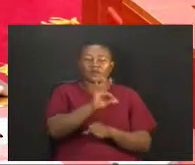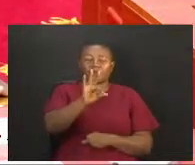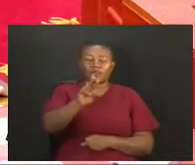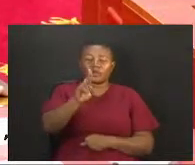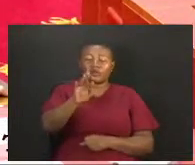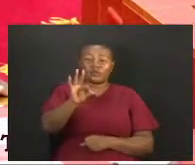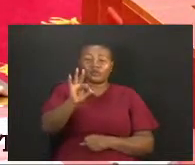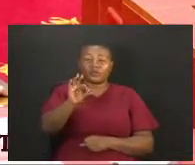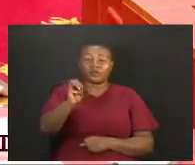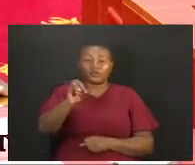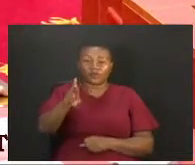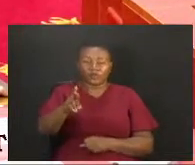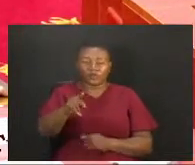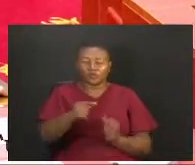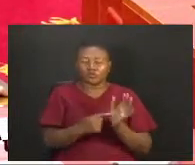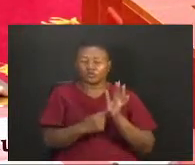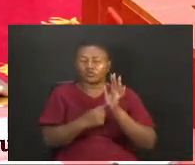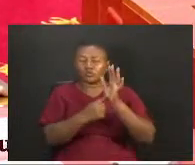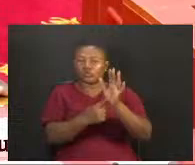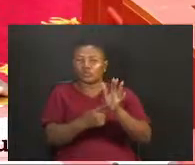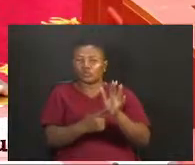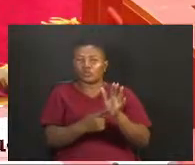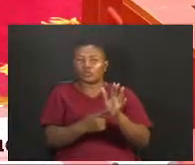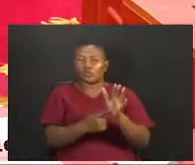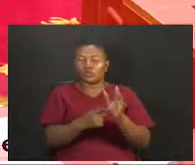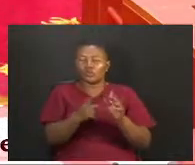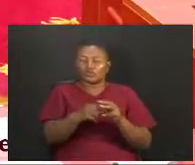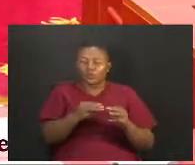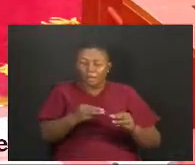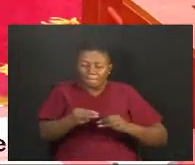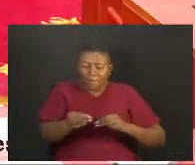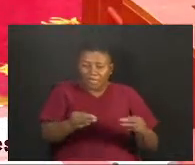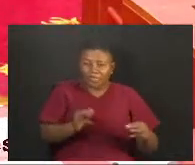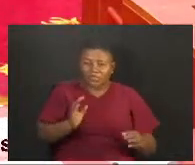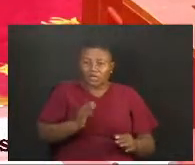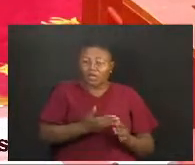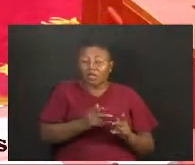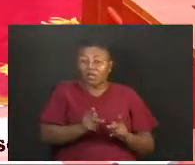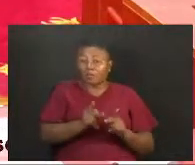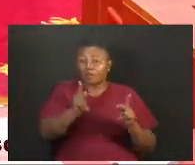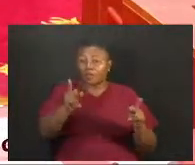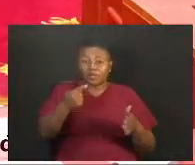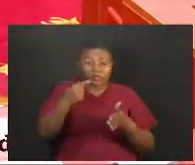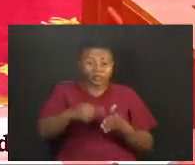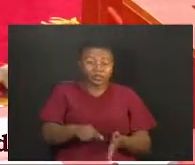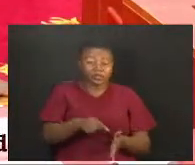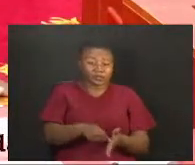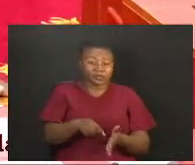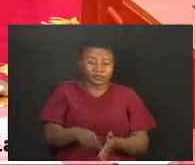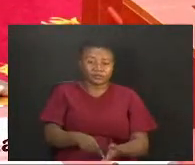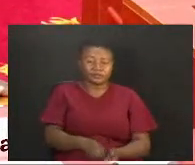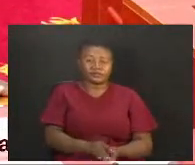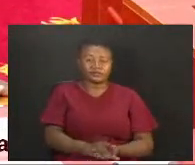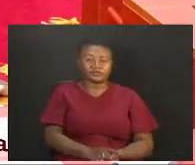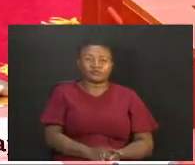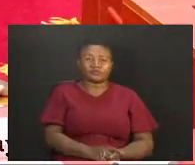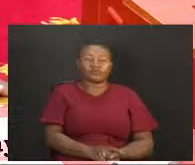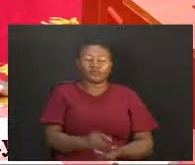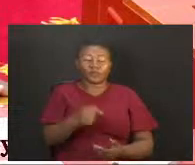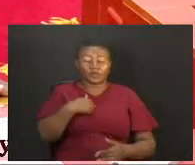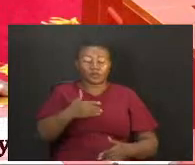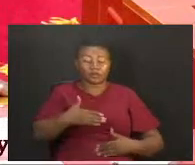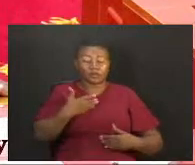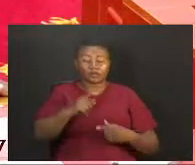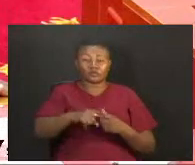as a landmark reform to manage our public debt. Right Honourable Speaker, I'm pleased to report to